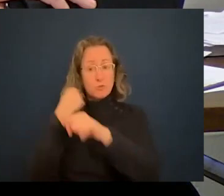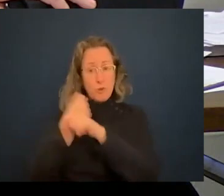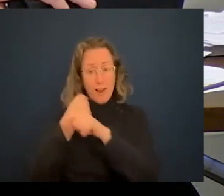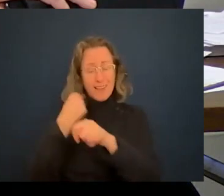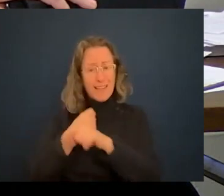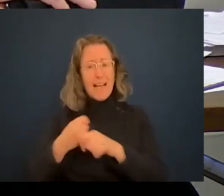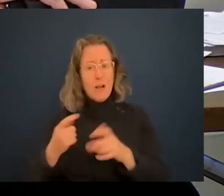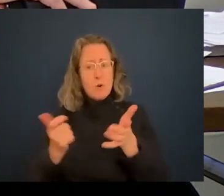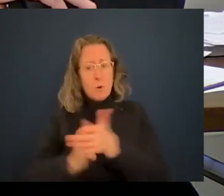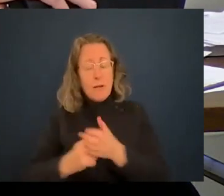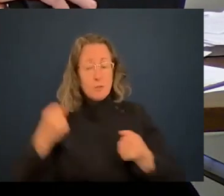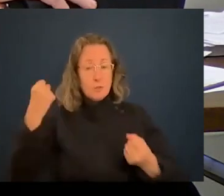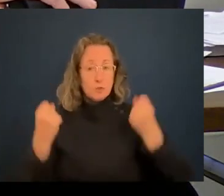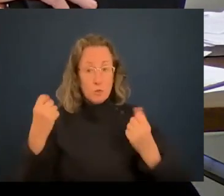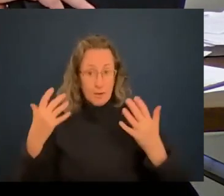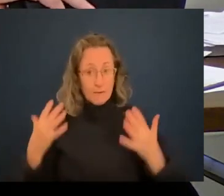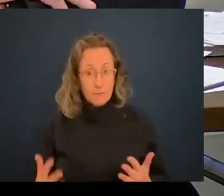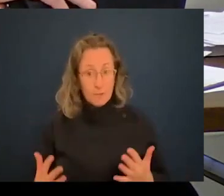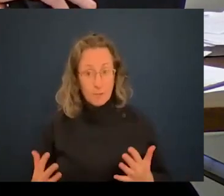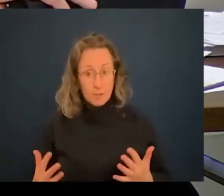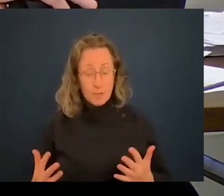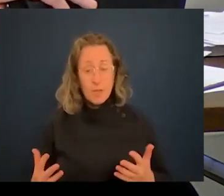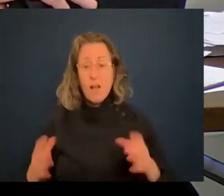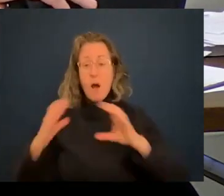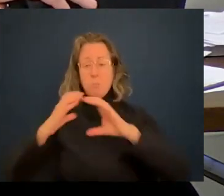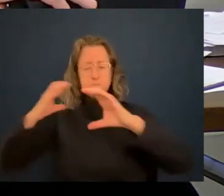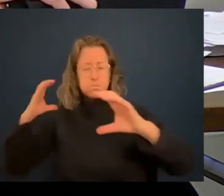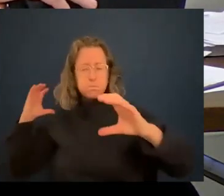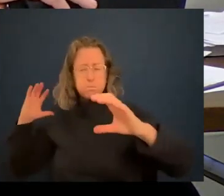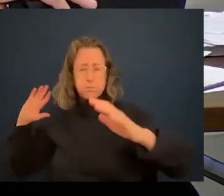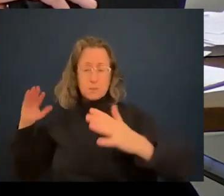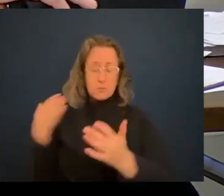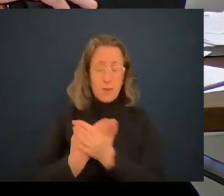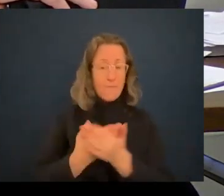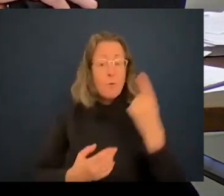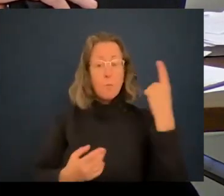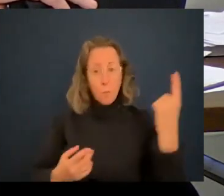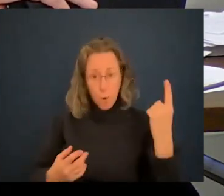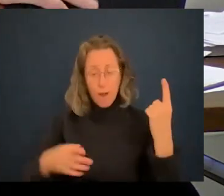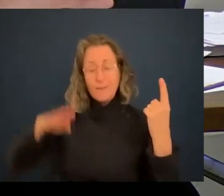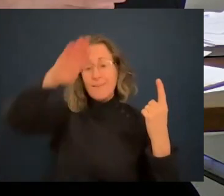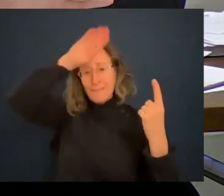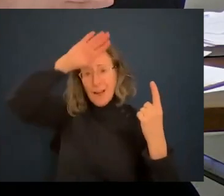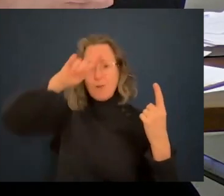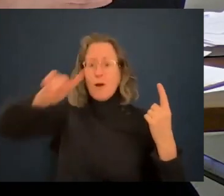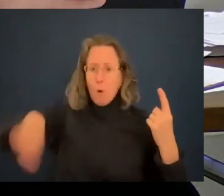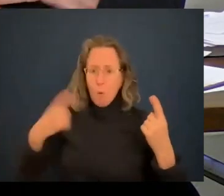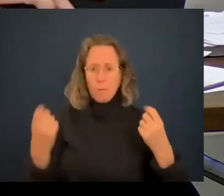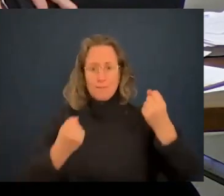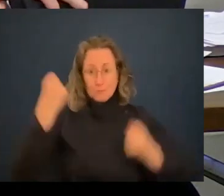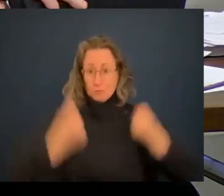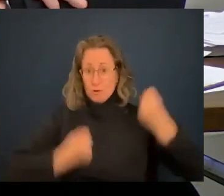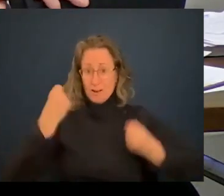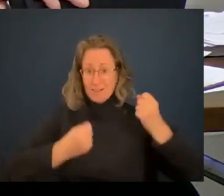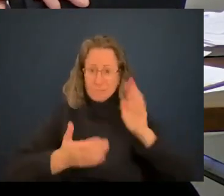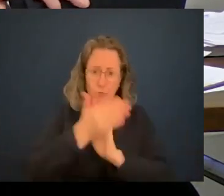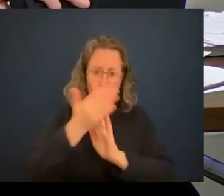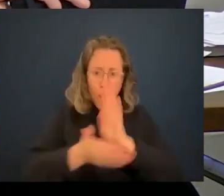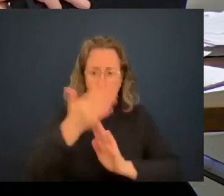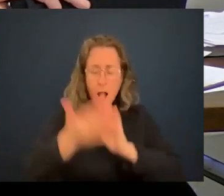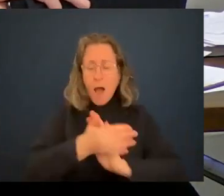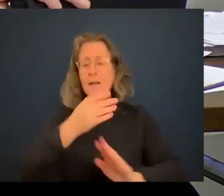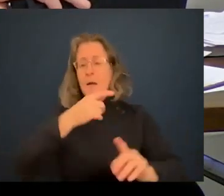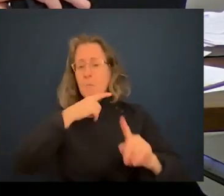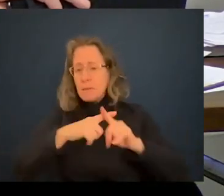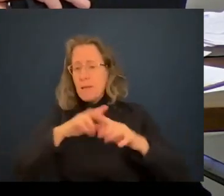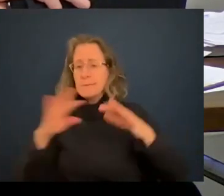so each truck you see that pulls up that one person's assigned to that truck to run the truck to get water to the